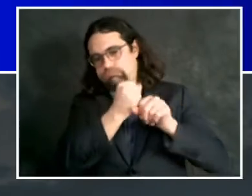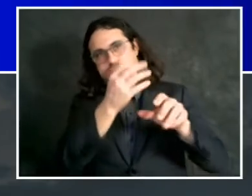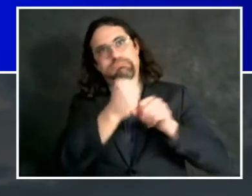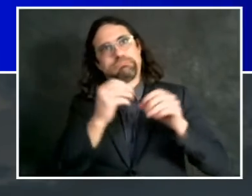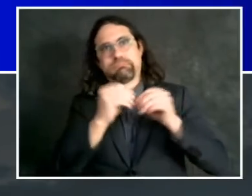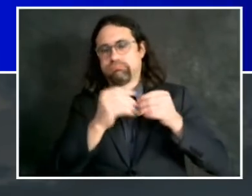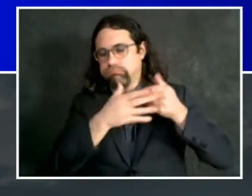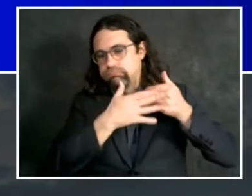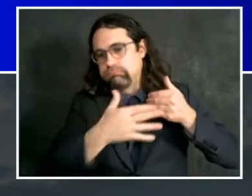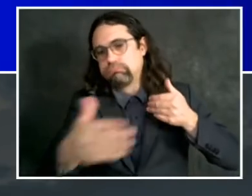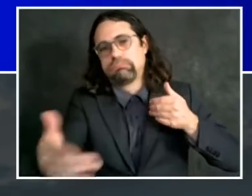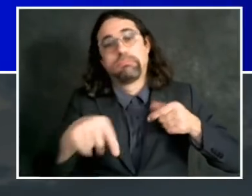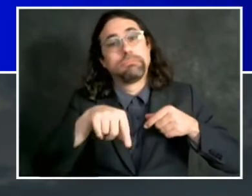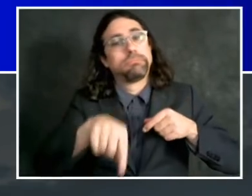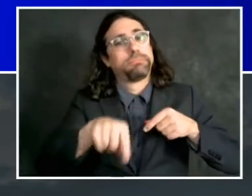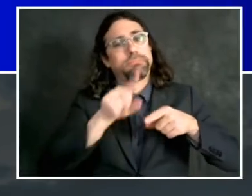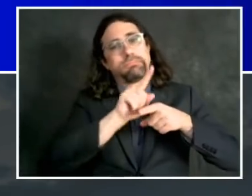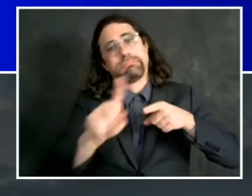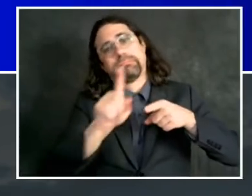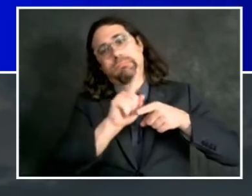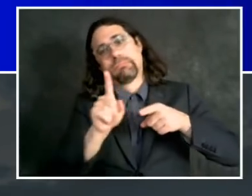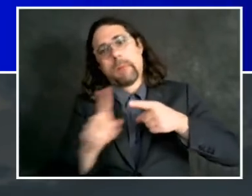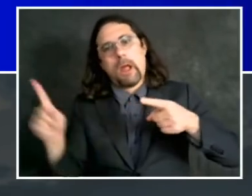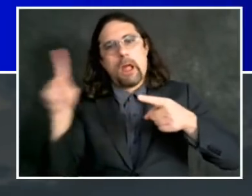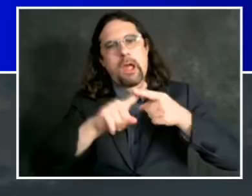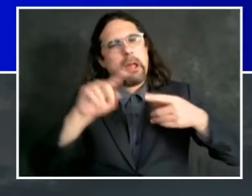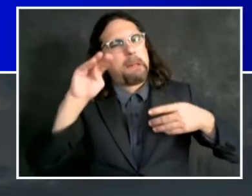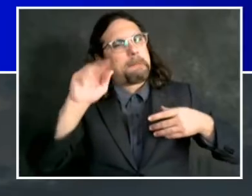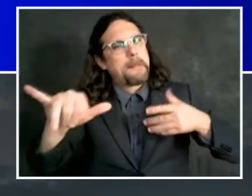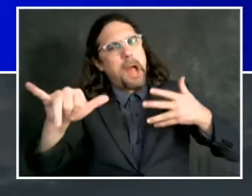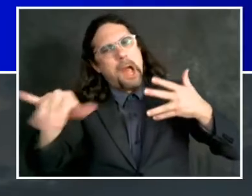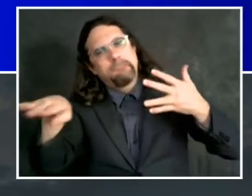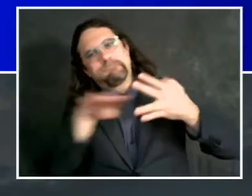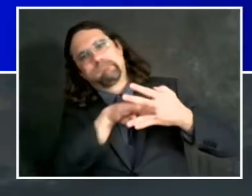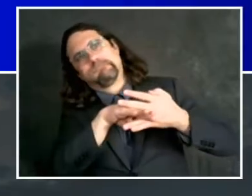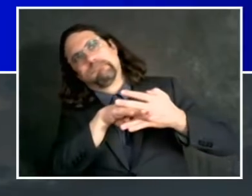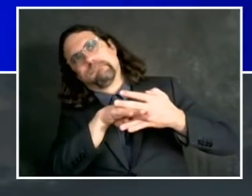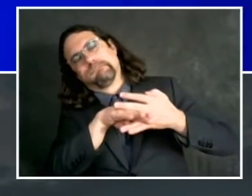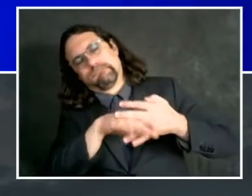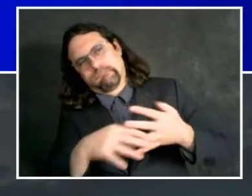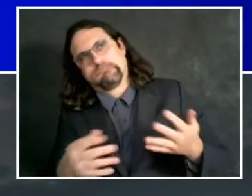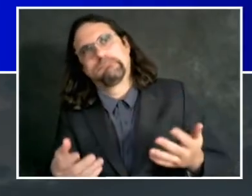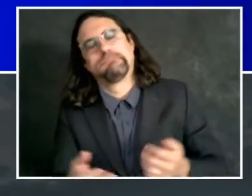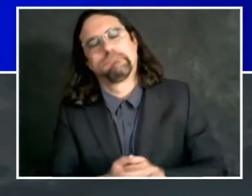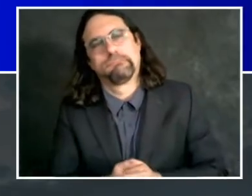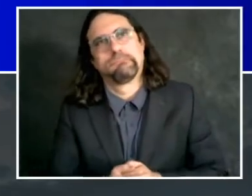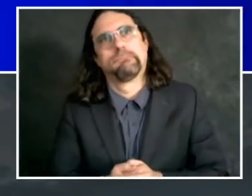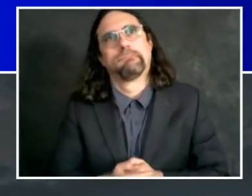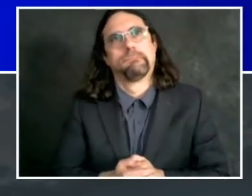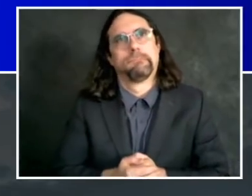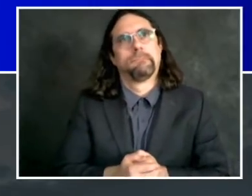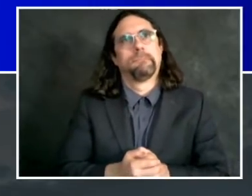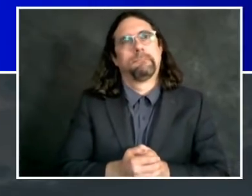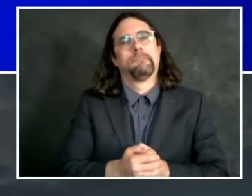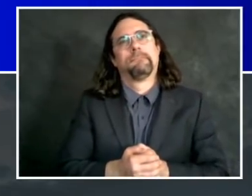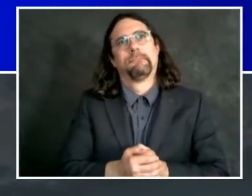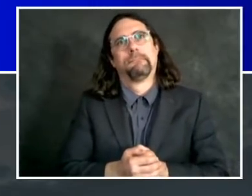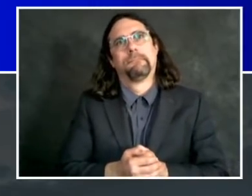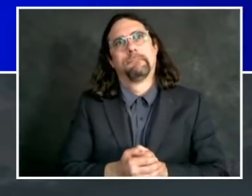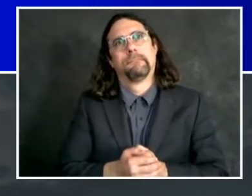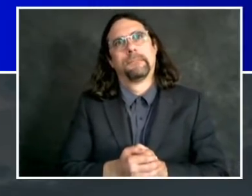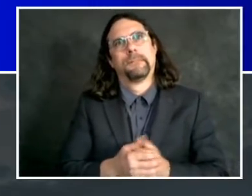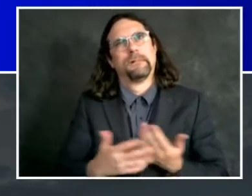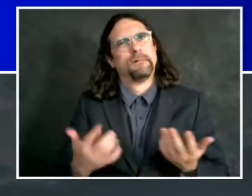And clearly want to emphasize to all the frontline healthcare workers, this is not the ideal standard. We're still operating at that crisis standard where we're providing